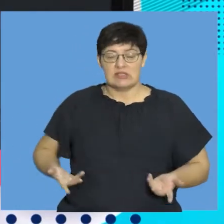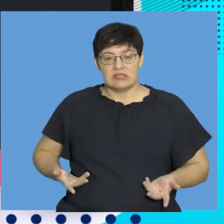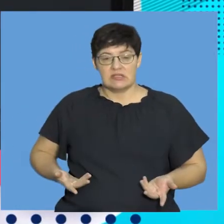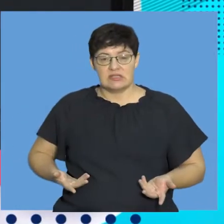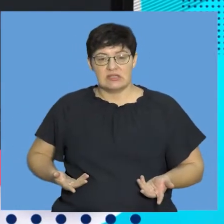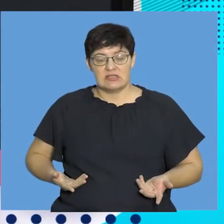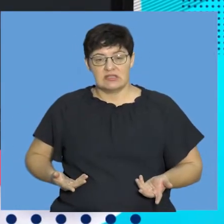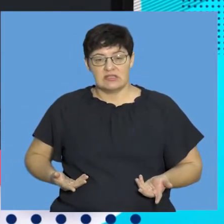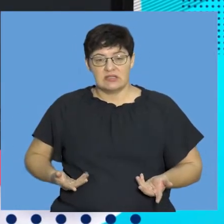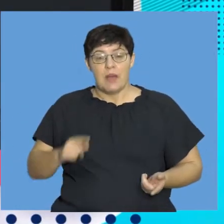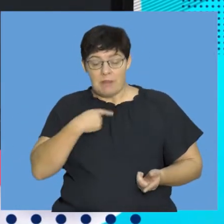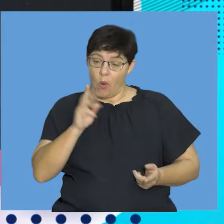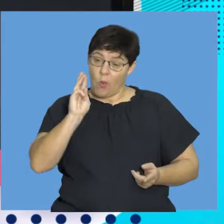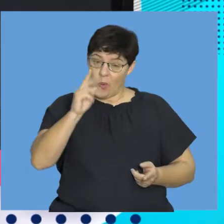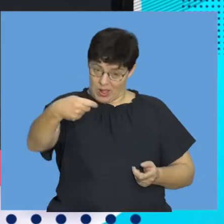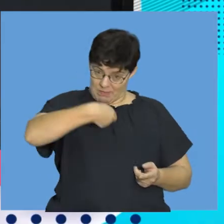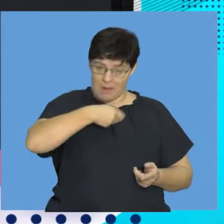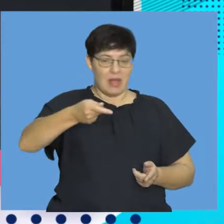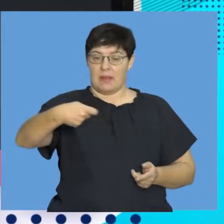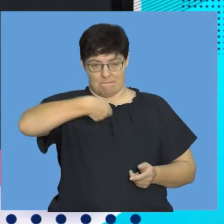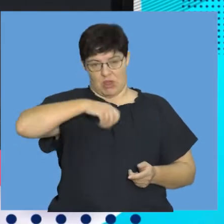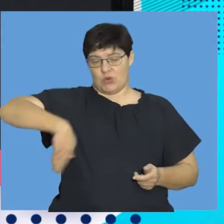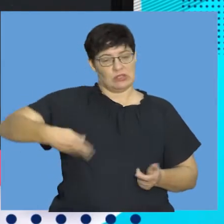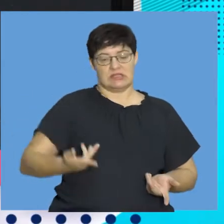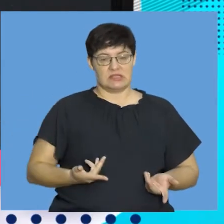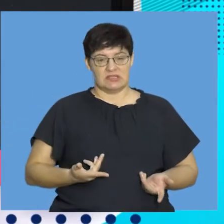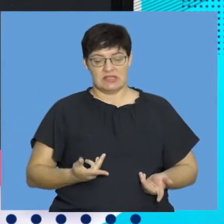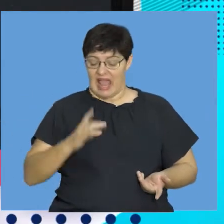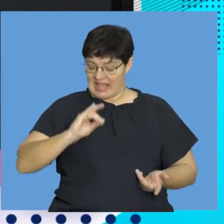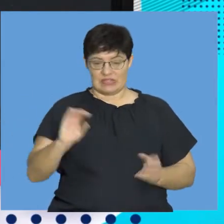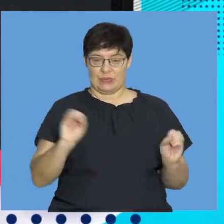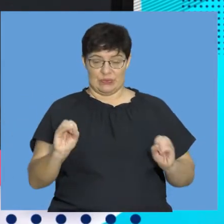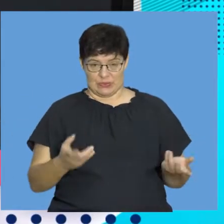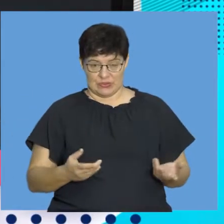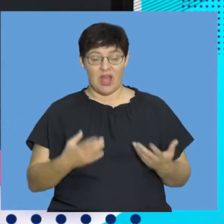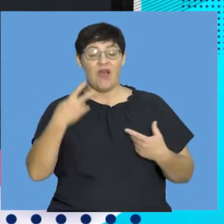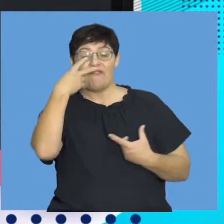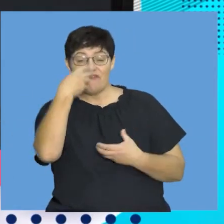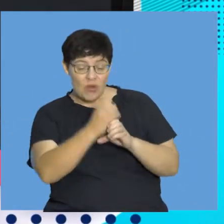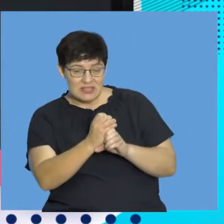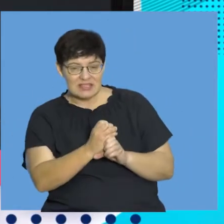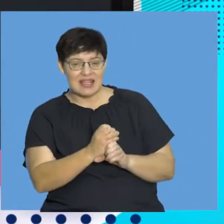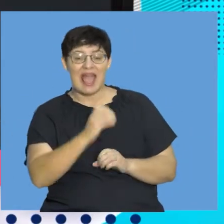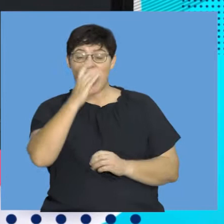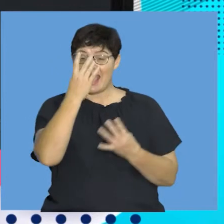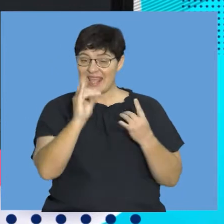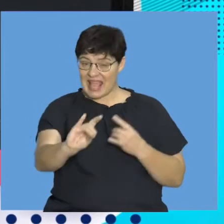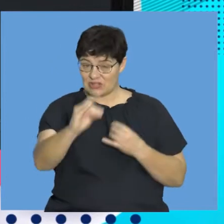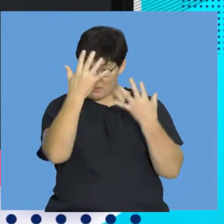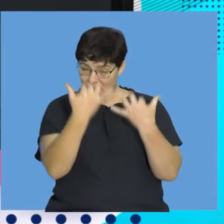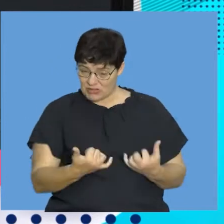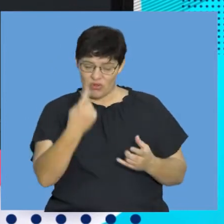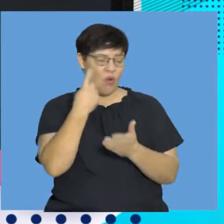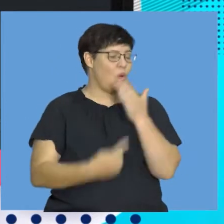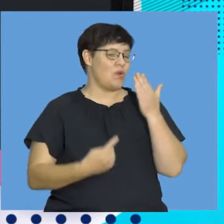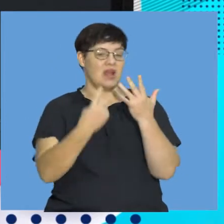it's a non-cash item. So, focus, cash budgets, only cash items.